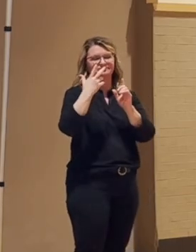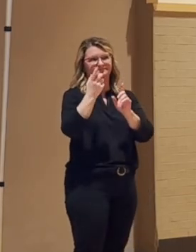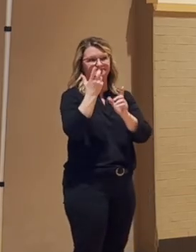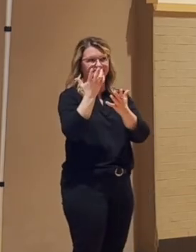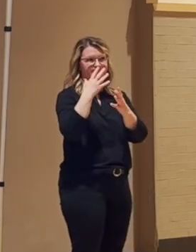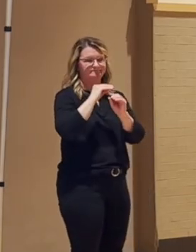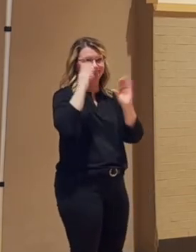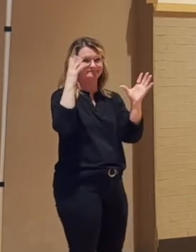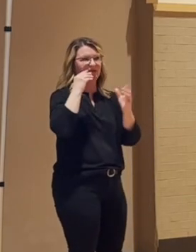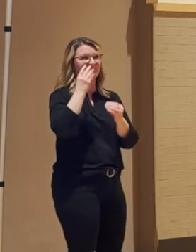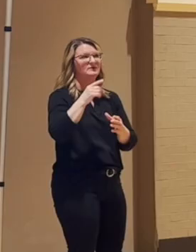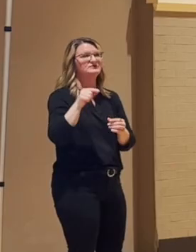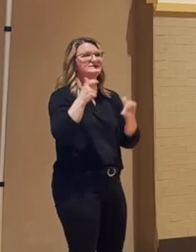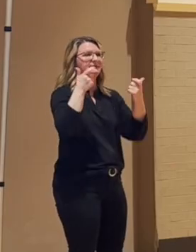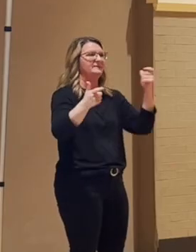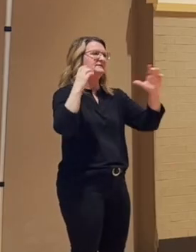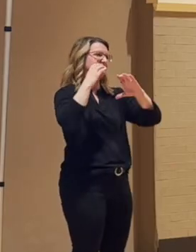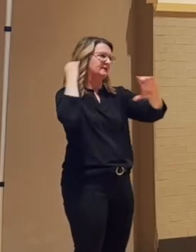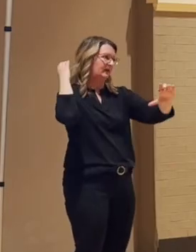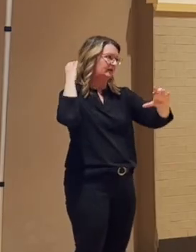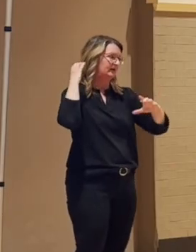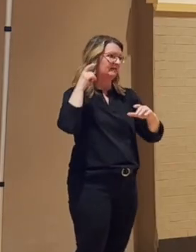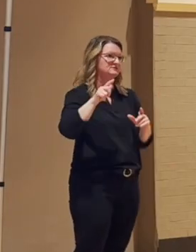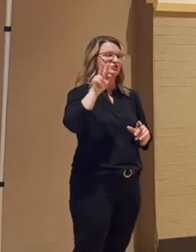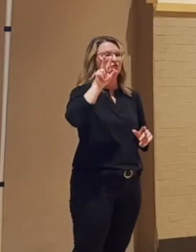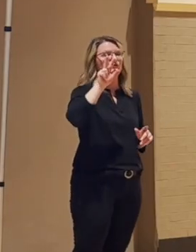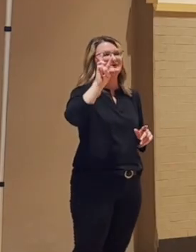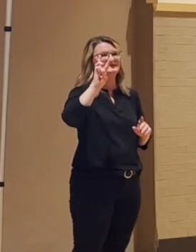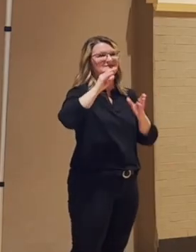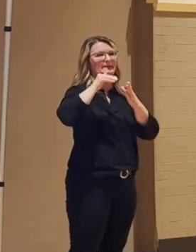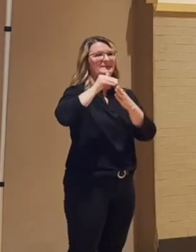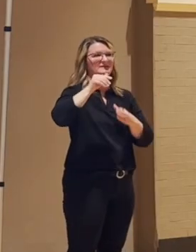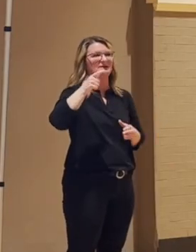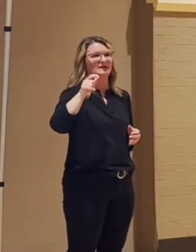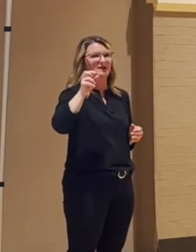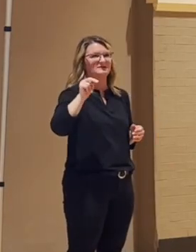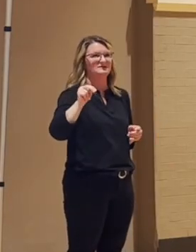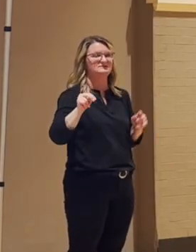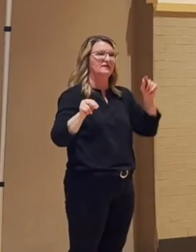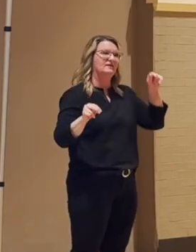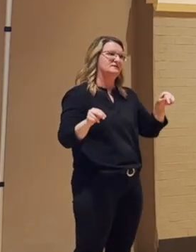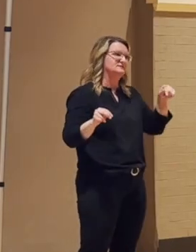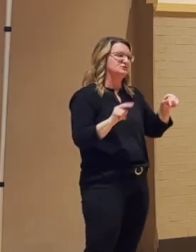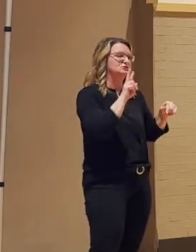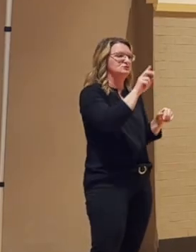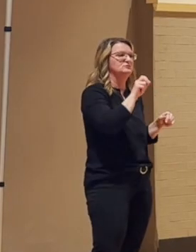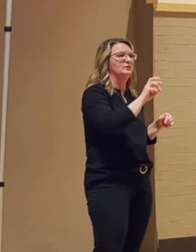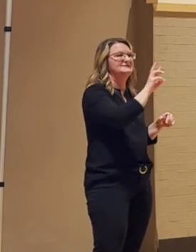this is a bigger tank because this tank is 36 million gallons. The Edison Martha one is